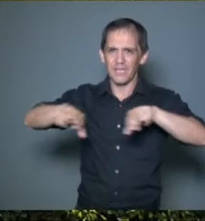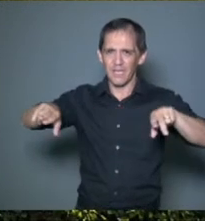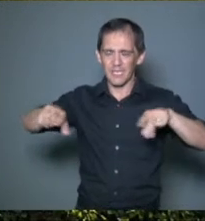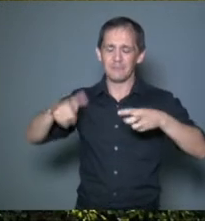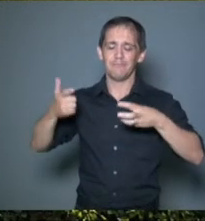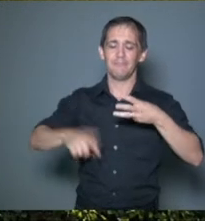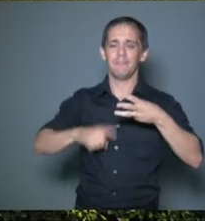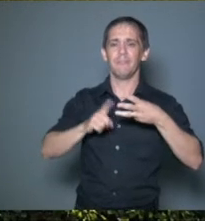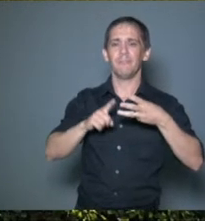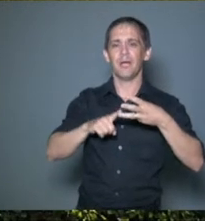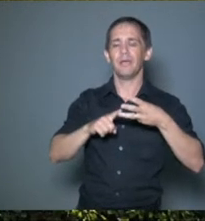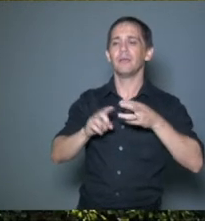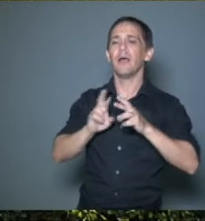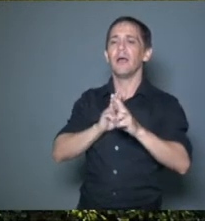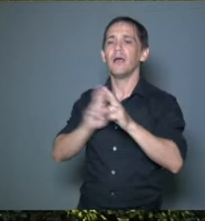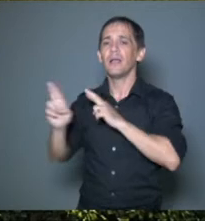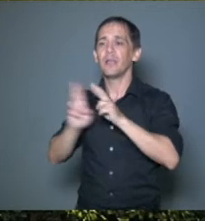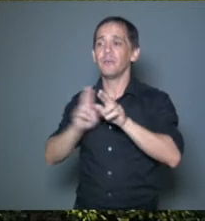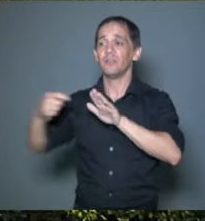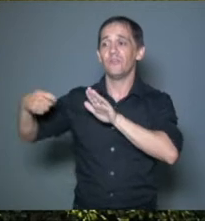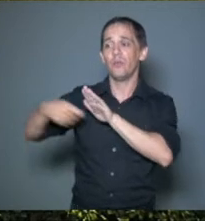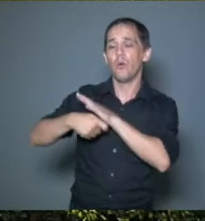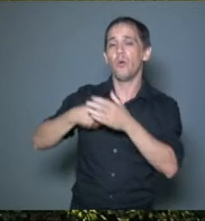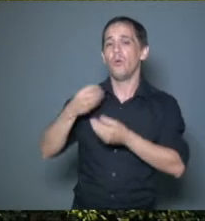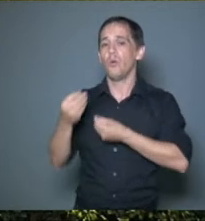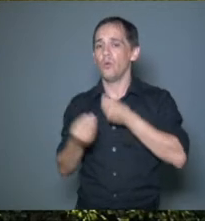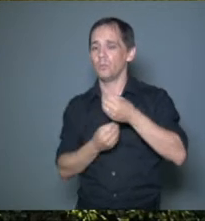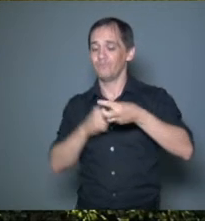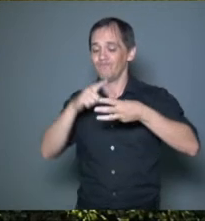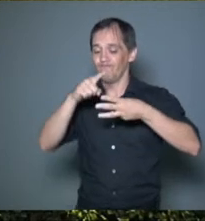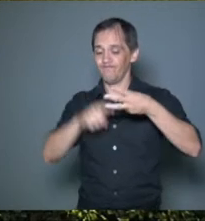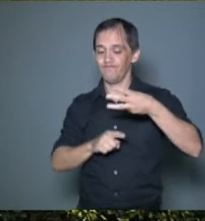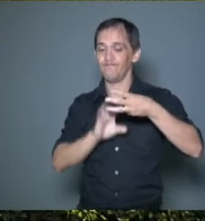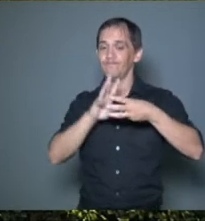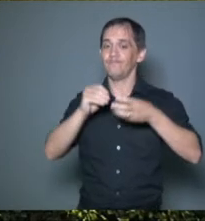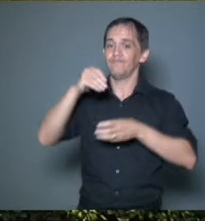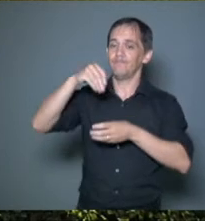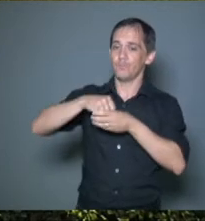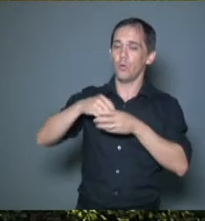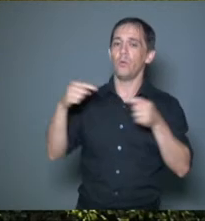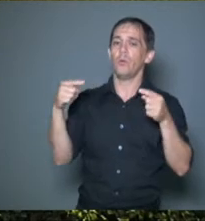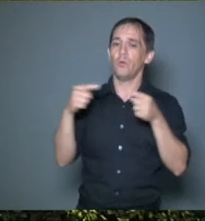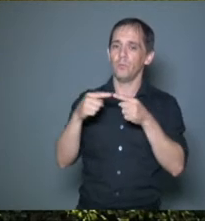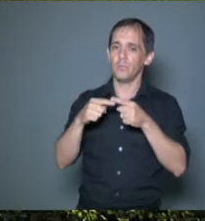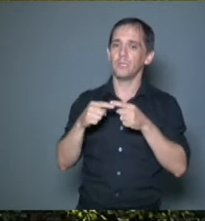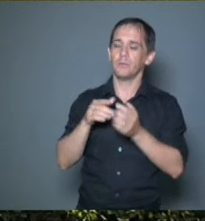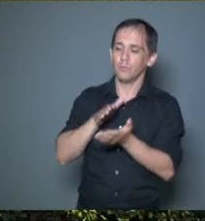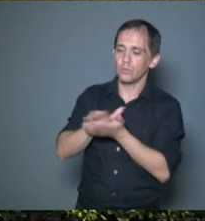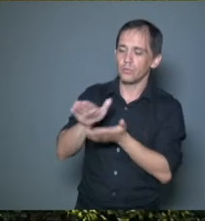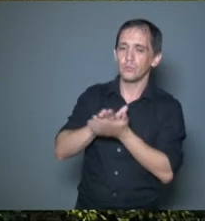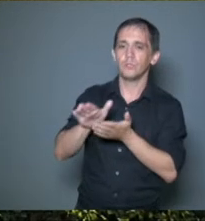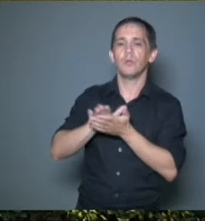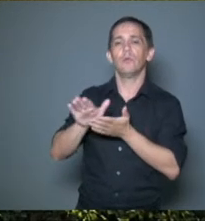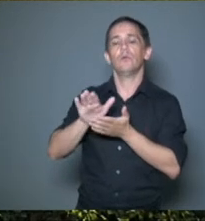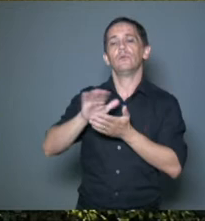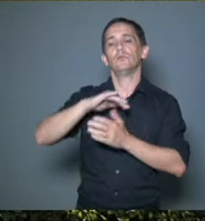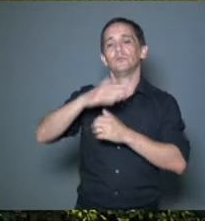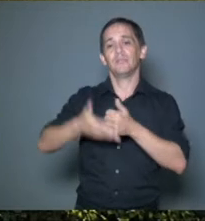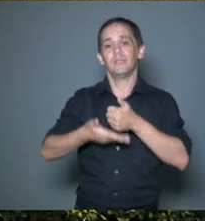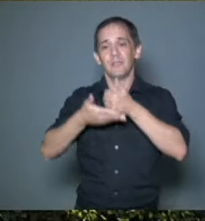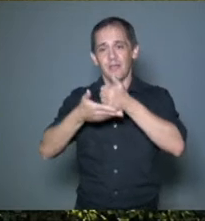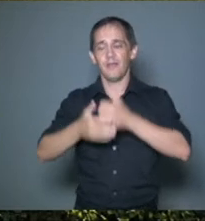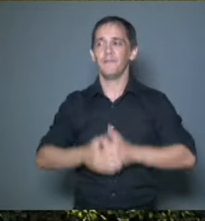and stakeholder relationship. So this is all connected to the sustainable development